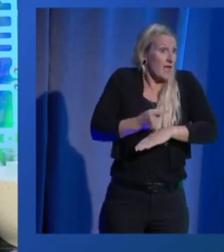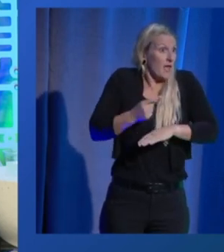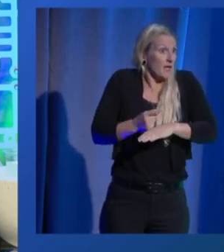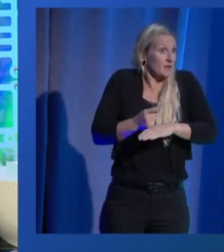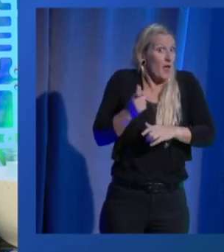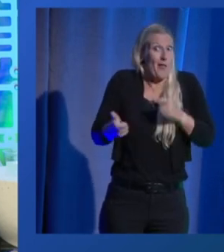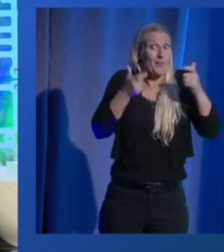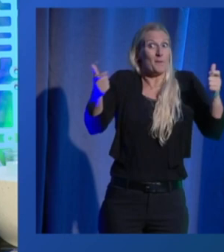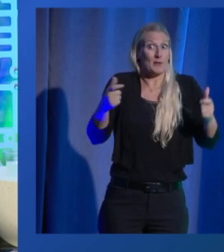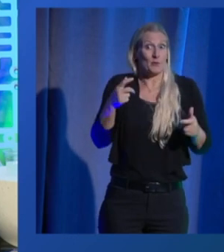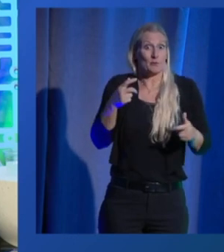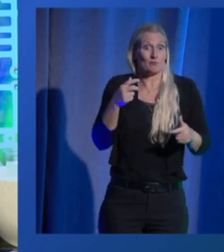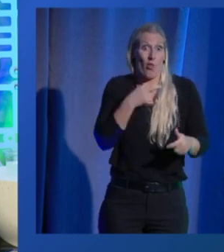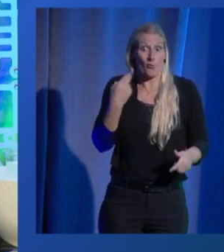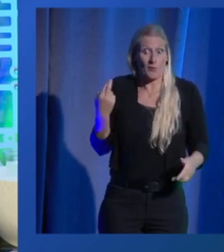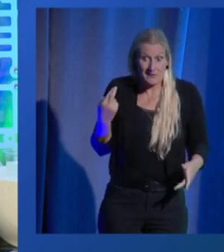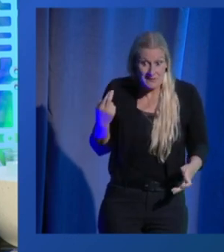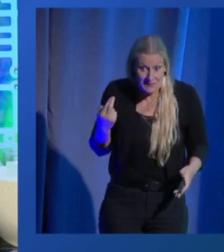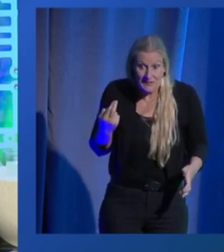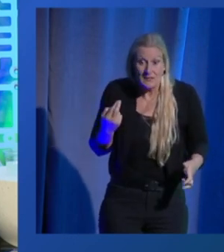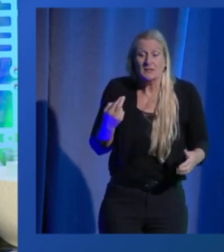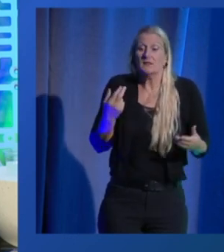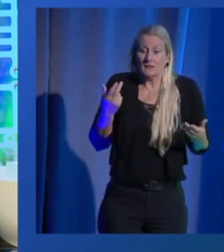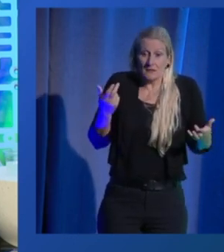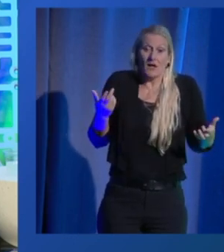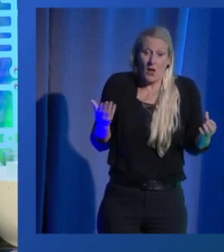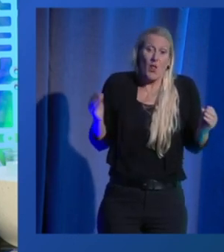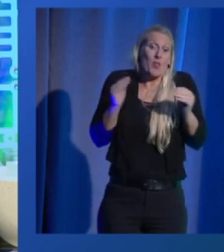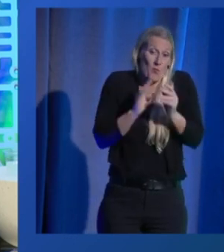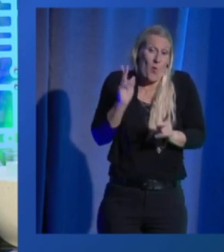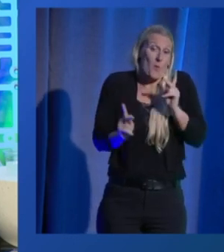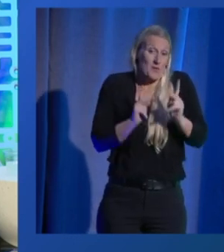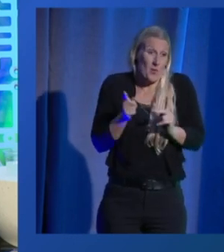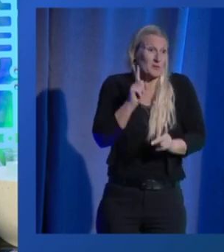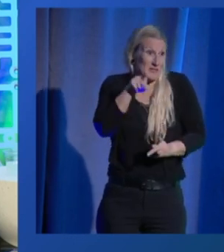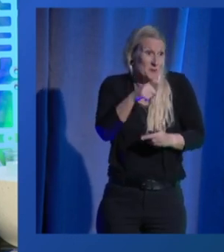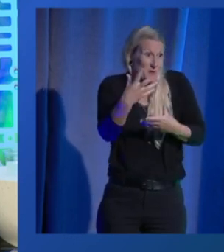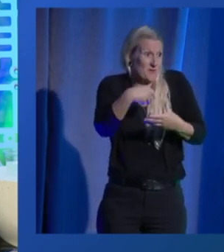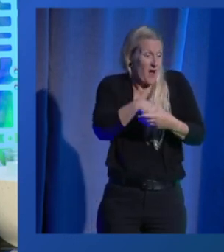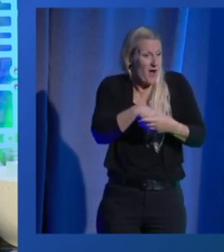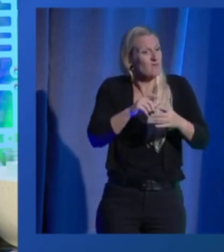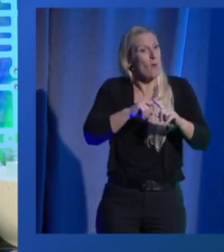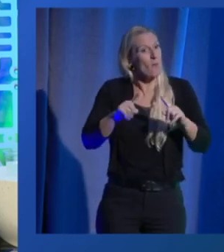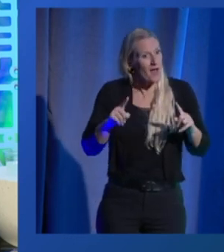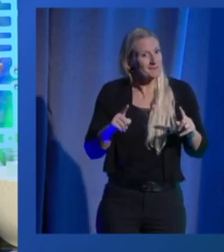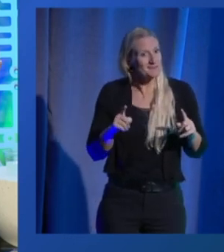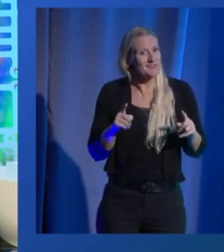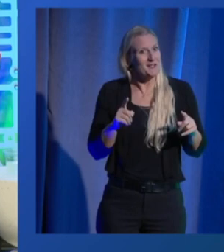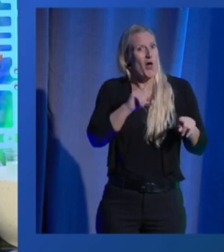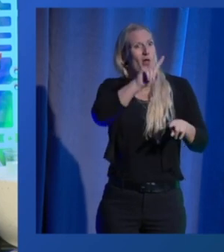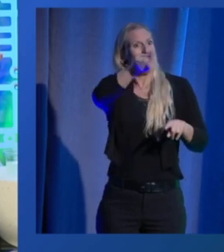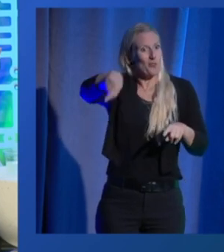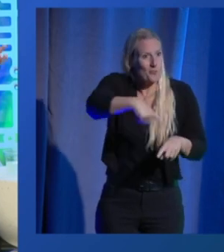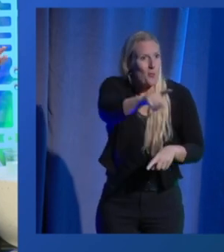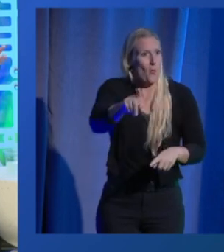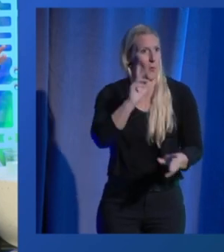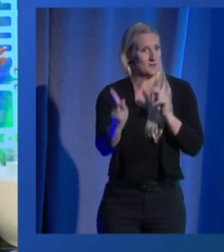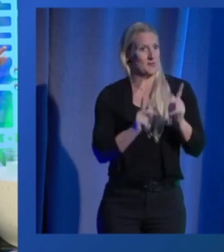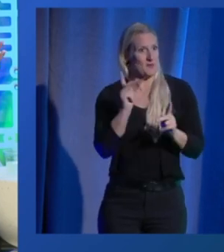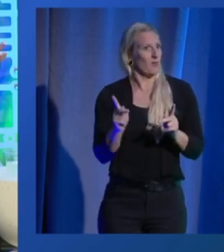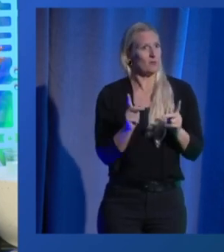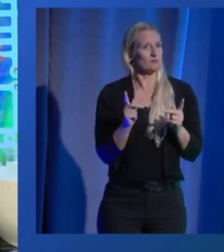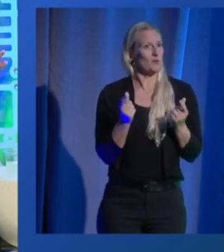must be in the loop but those humans are making very very difficult decisions based on whatever information that they have at